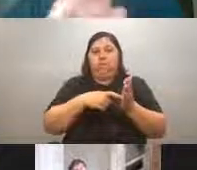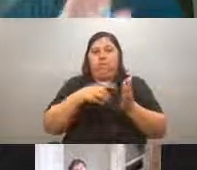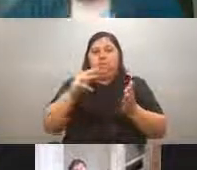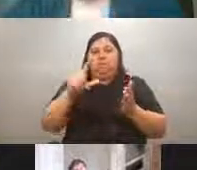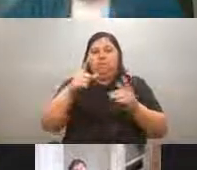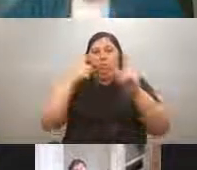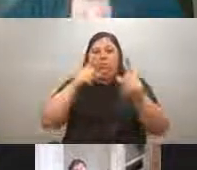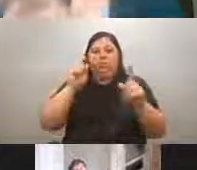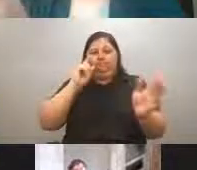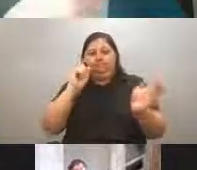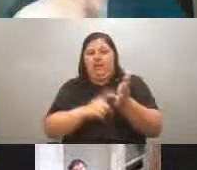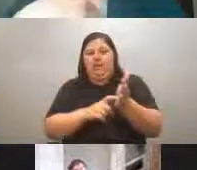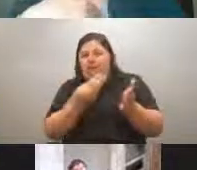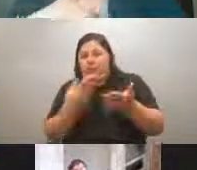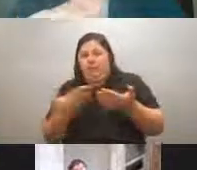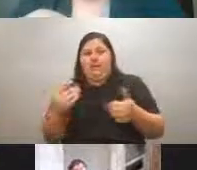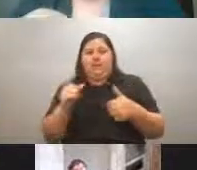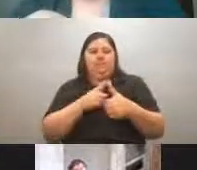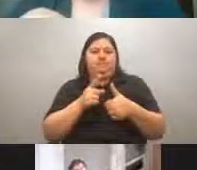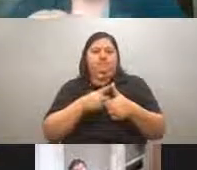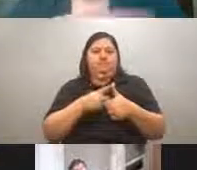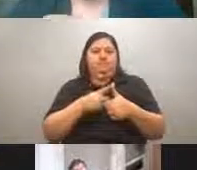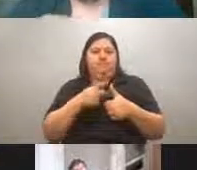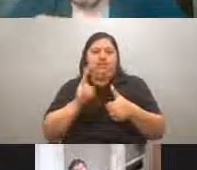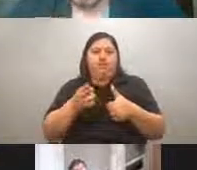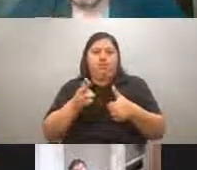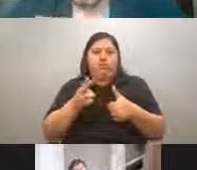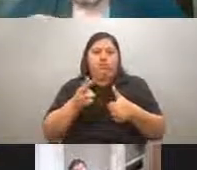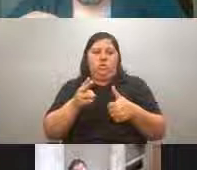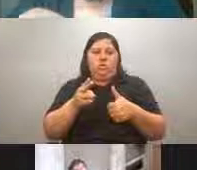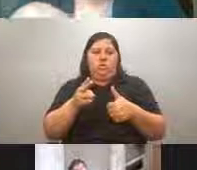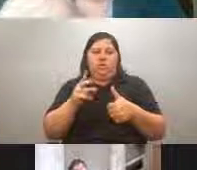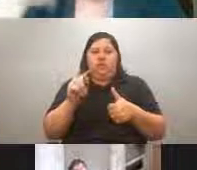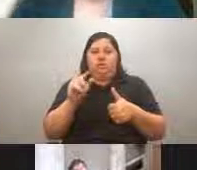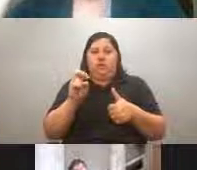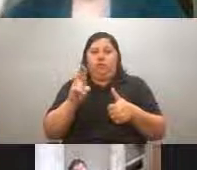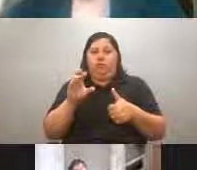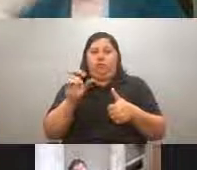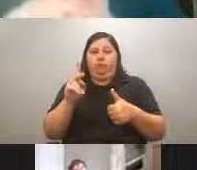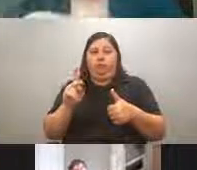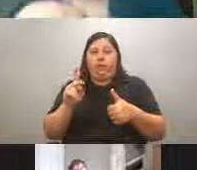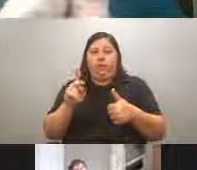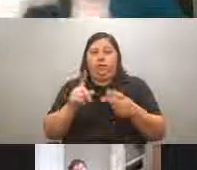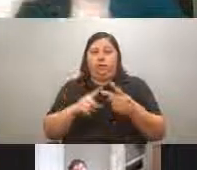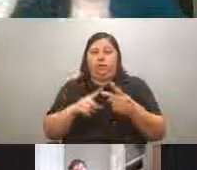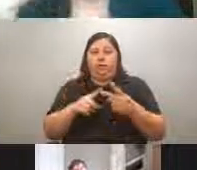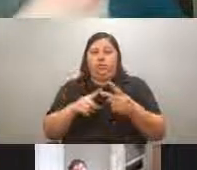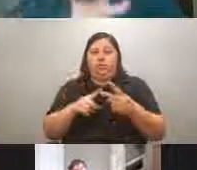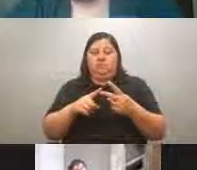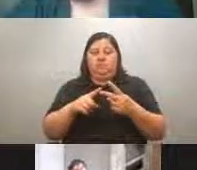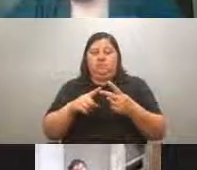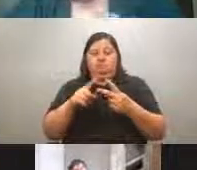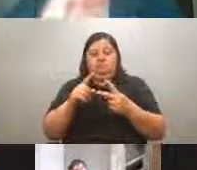to acknowledge a couple of things, which includes the historic course of the Tanner Creek, pay homage to historic themes of the Goose